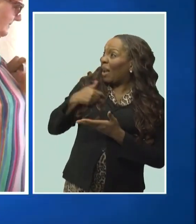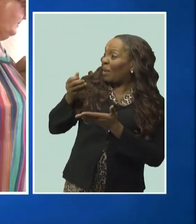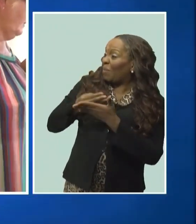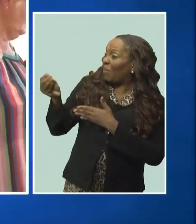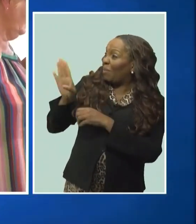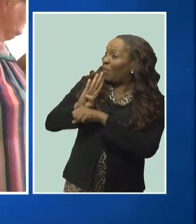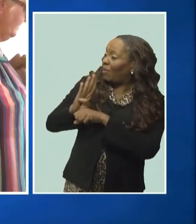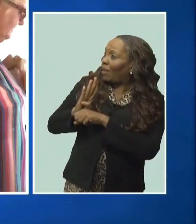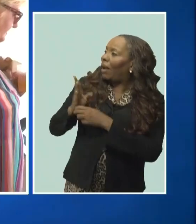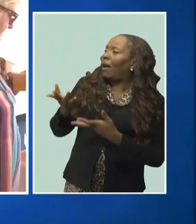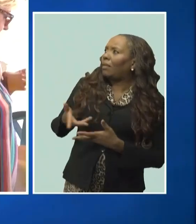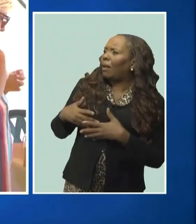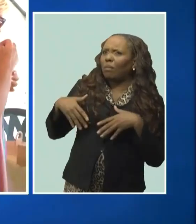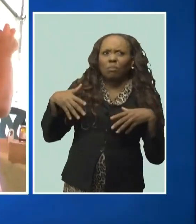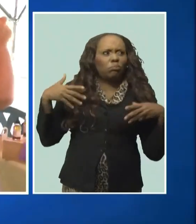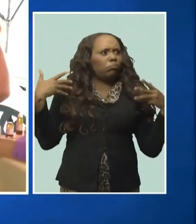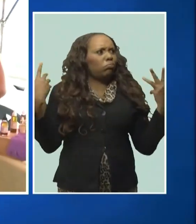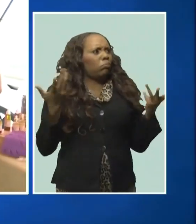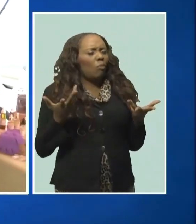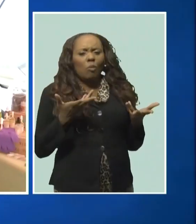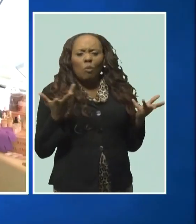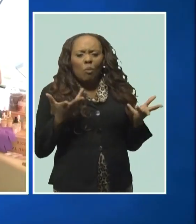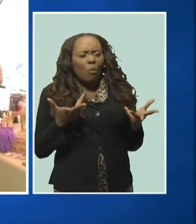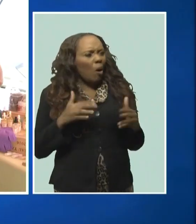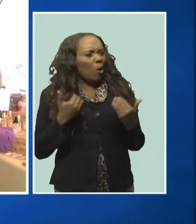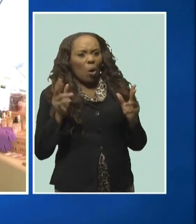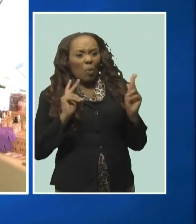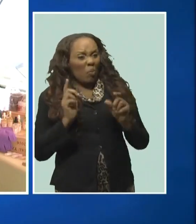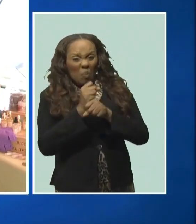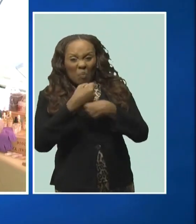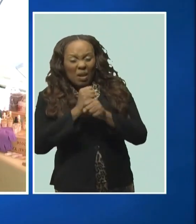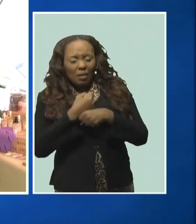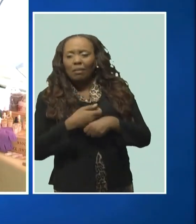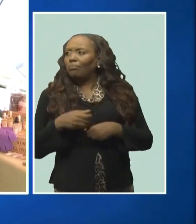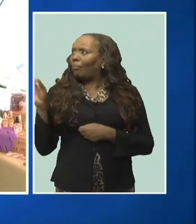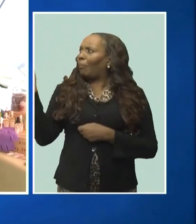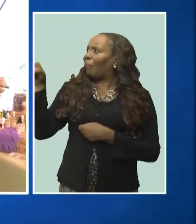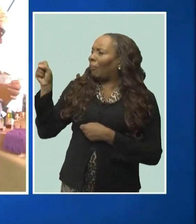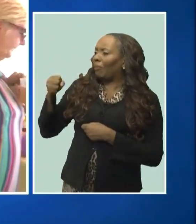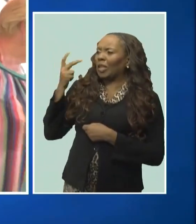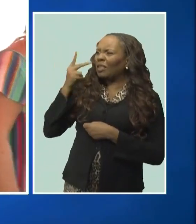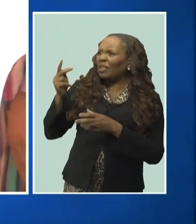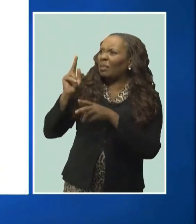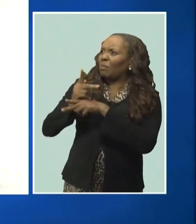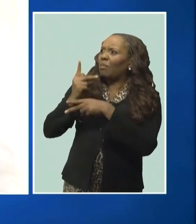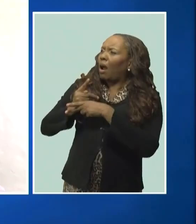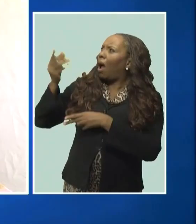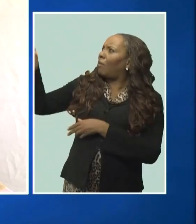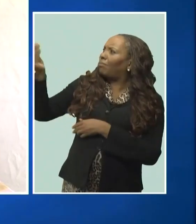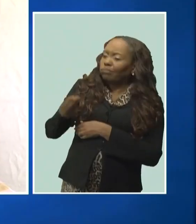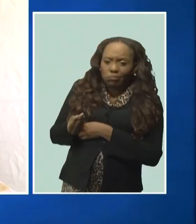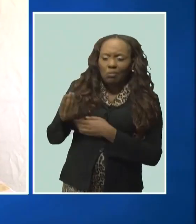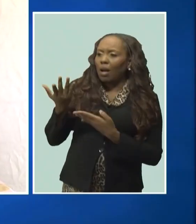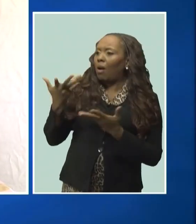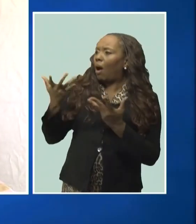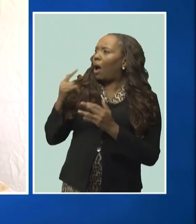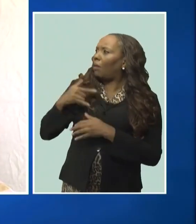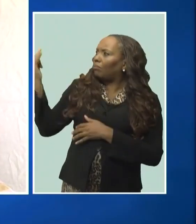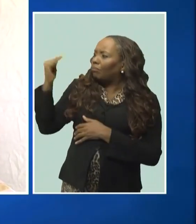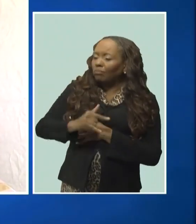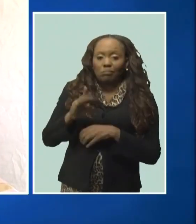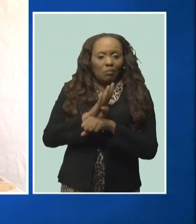highlight the worth of young entrepreneurs. You know, the product is seen in real time, and it could be, as you